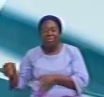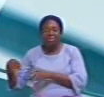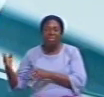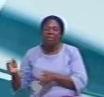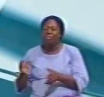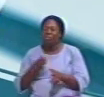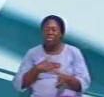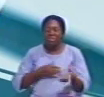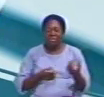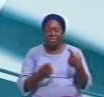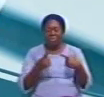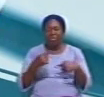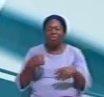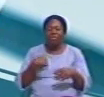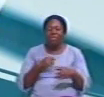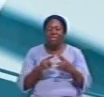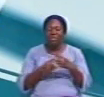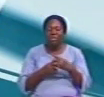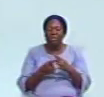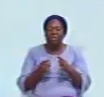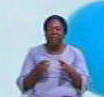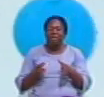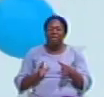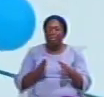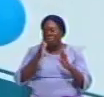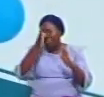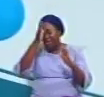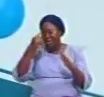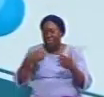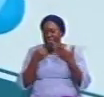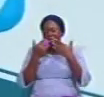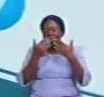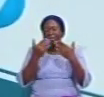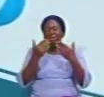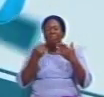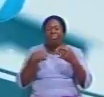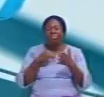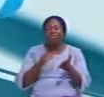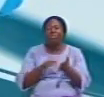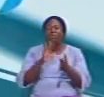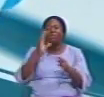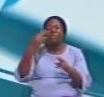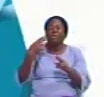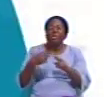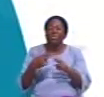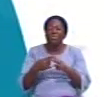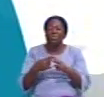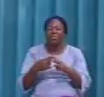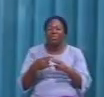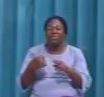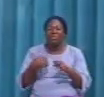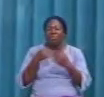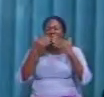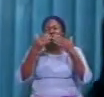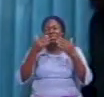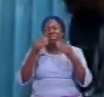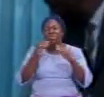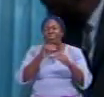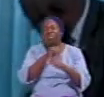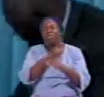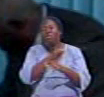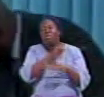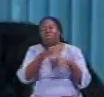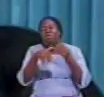starting. Let us pray together. Our Father, we want to bless you and want to glorify your holy name. We want to thank you, Almighty